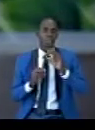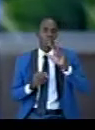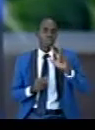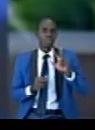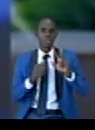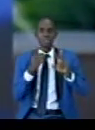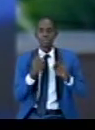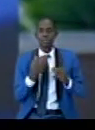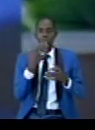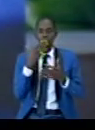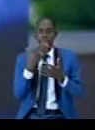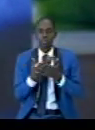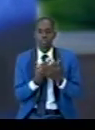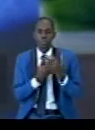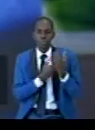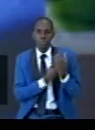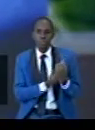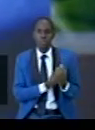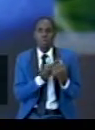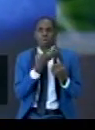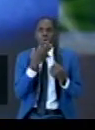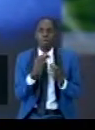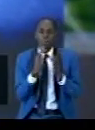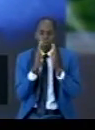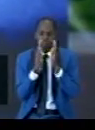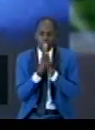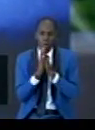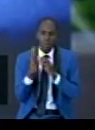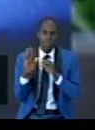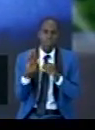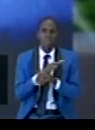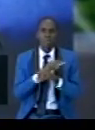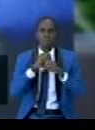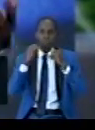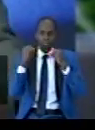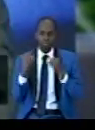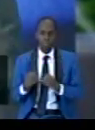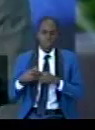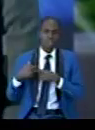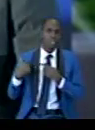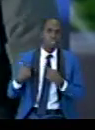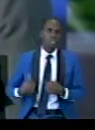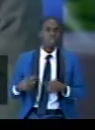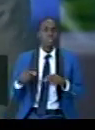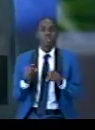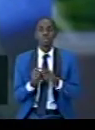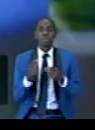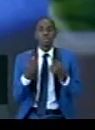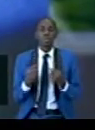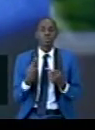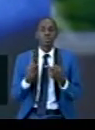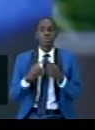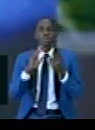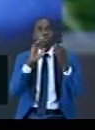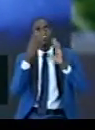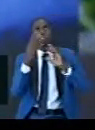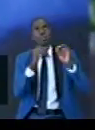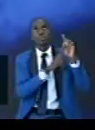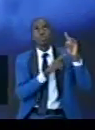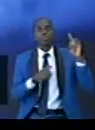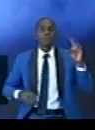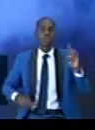good courage of prayerful, strengthened hearts. As we come in the presence of the Lord,